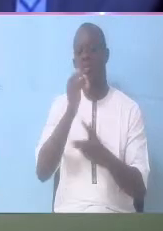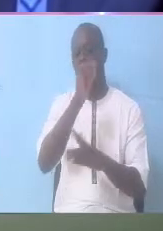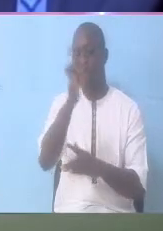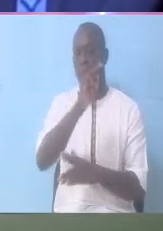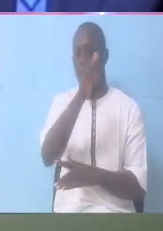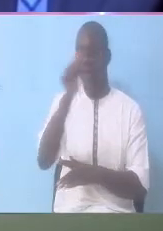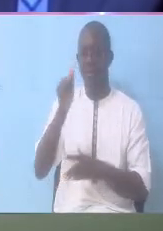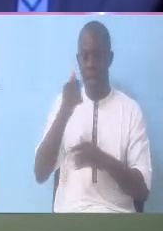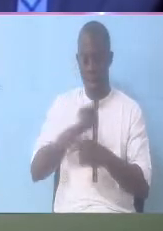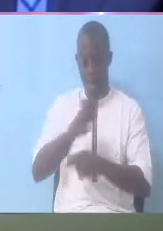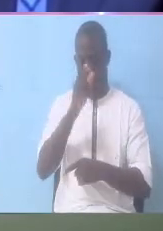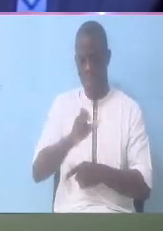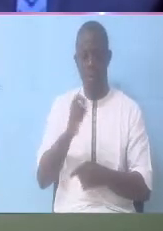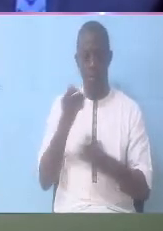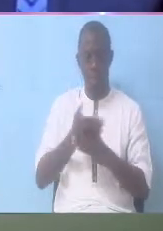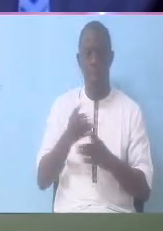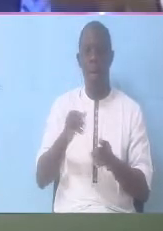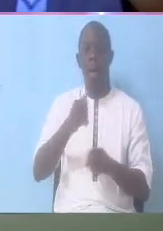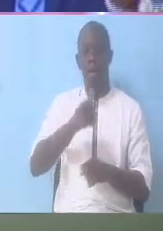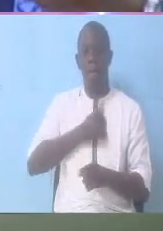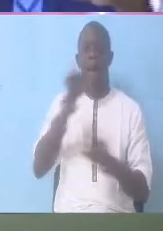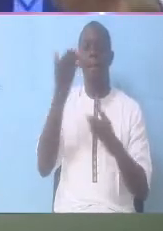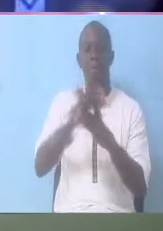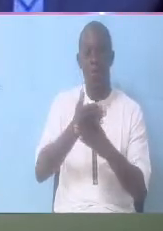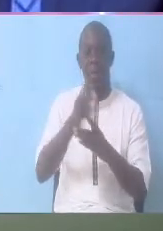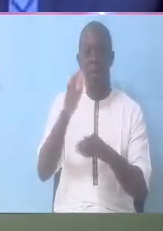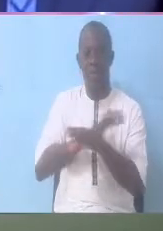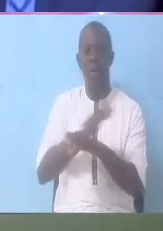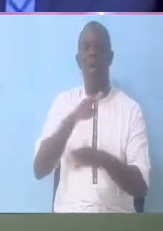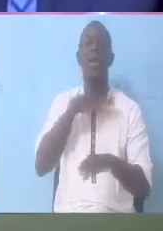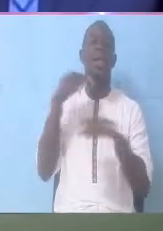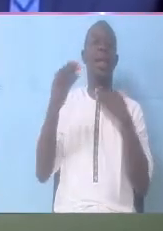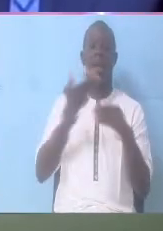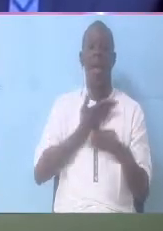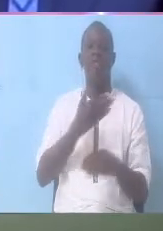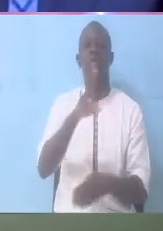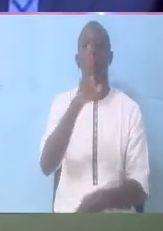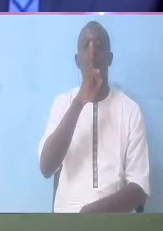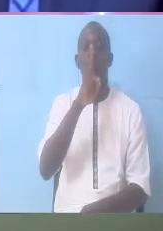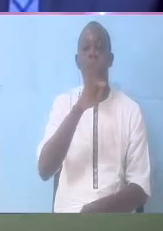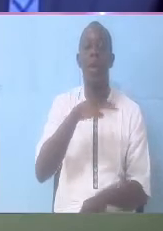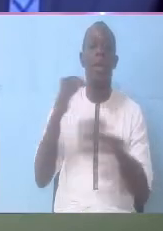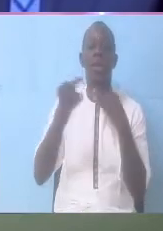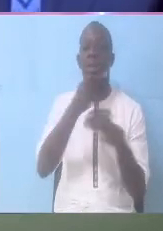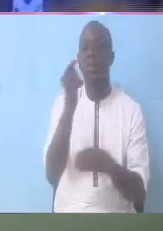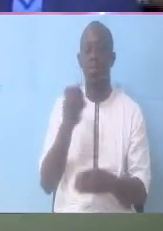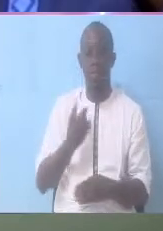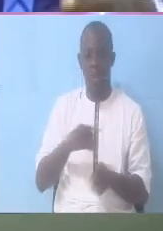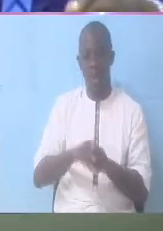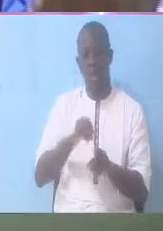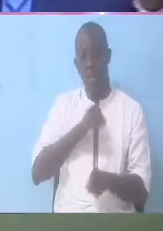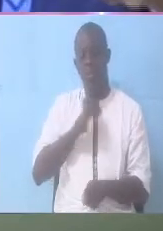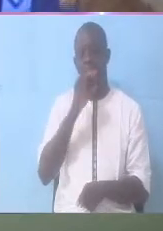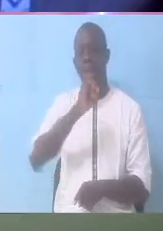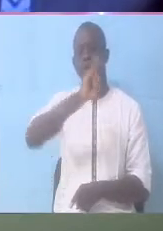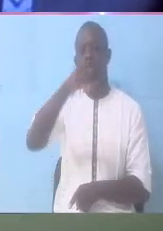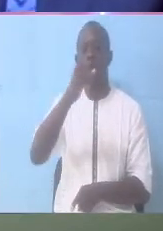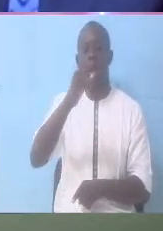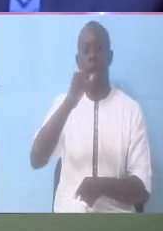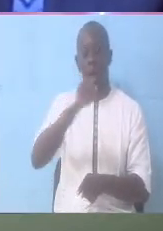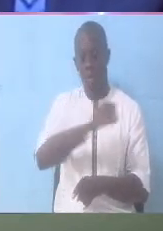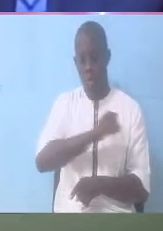My belief is that they've been killed. By who? Well, by the junglers. Under